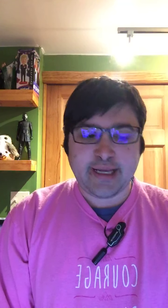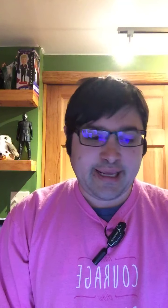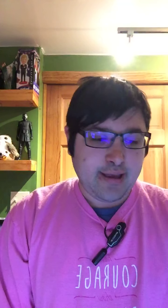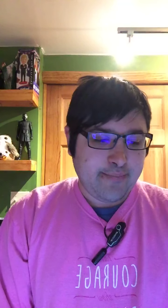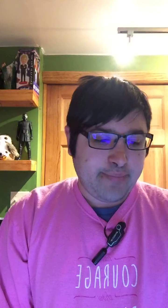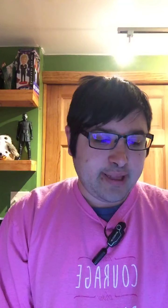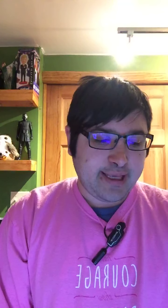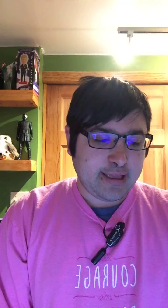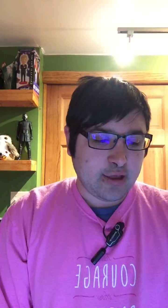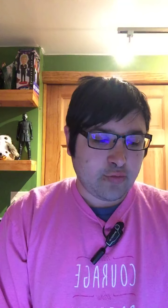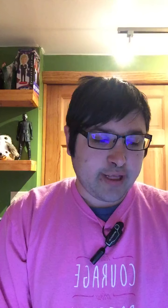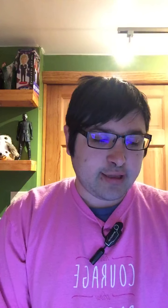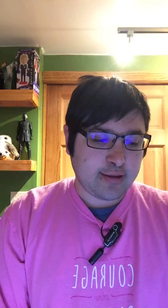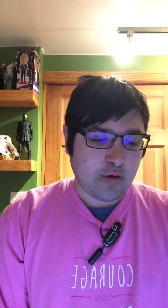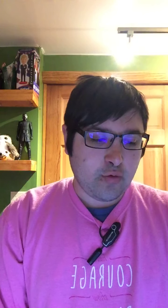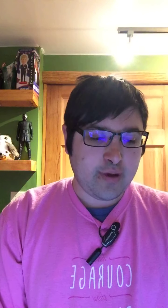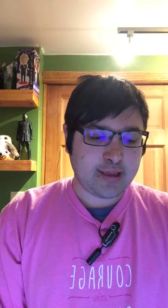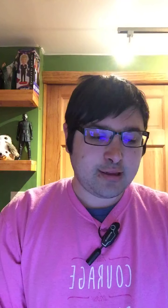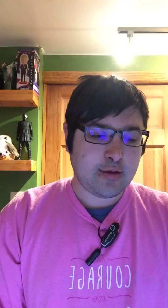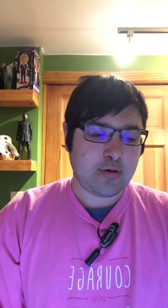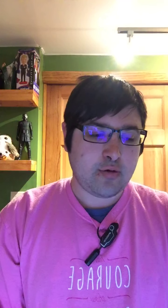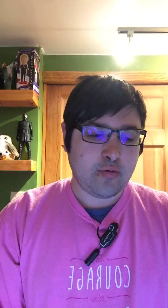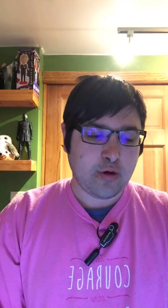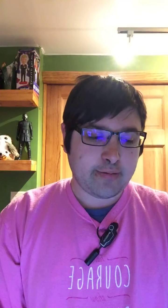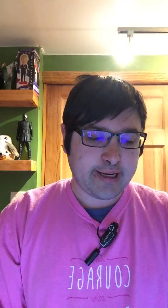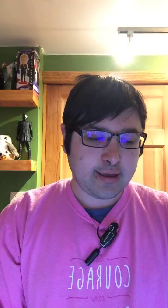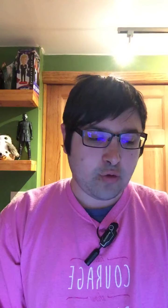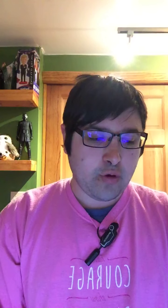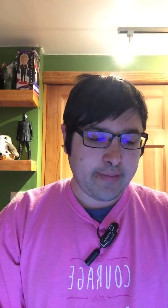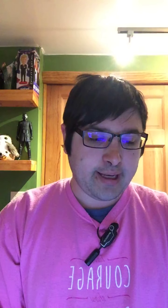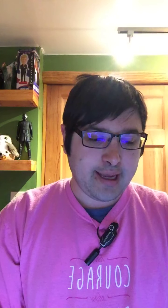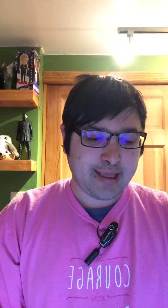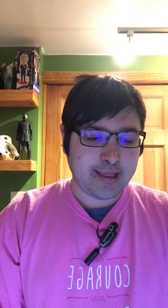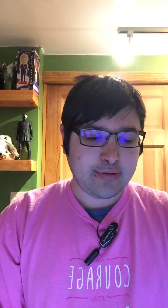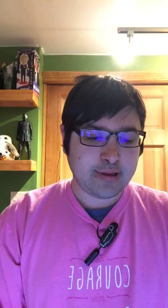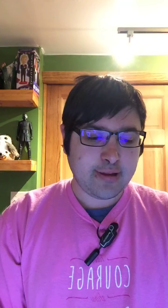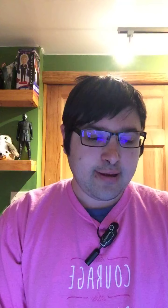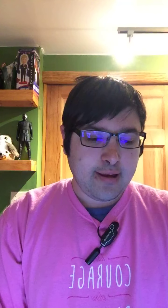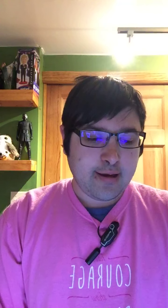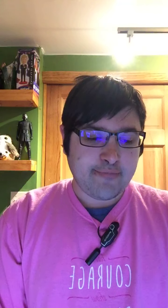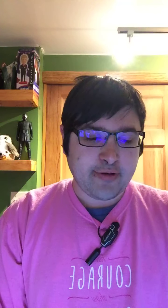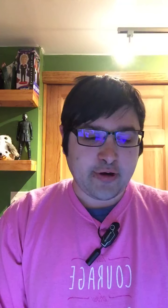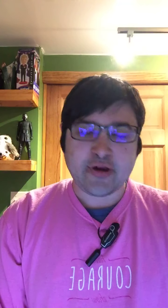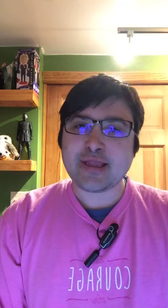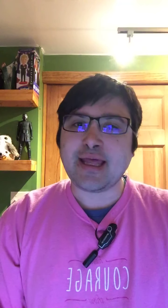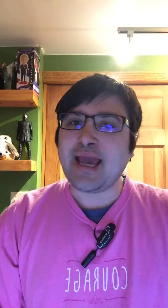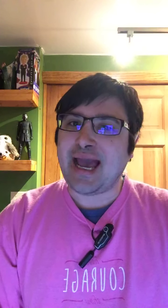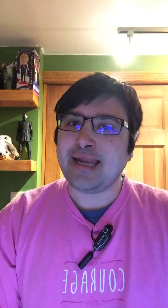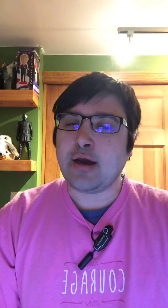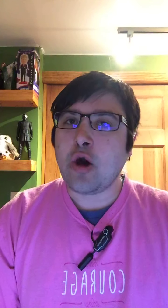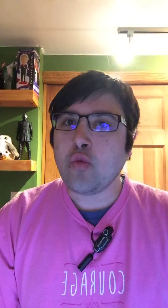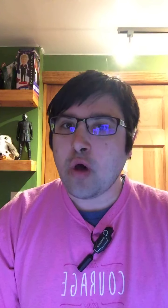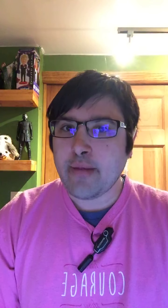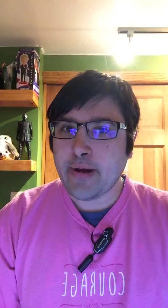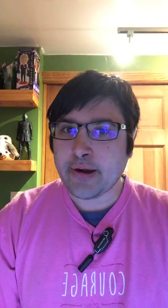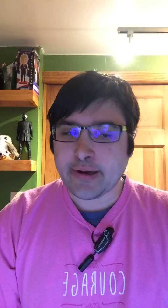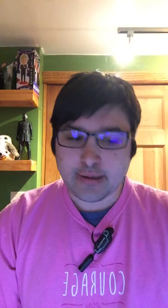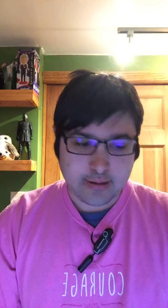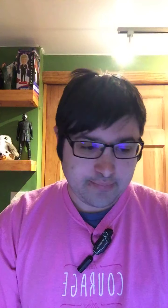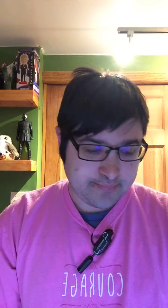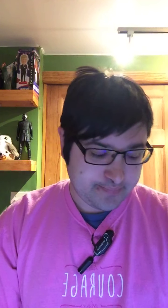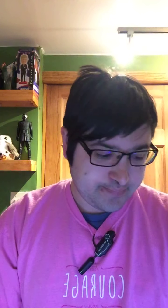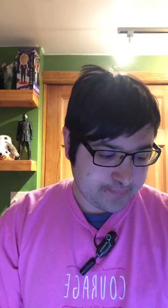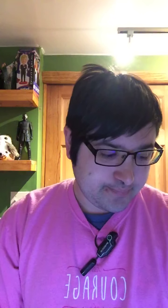Convertry police arrest West Warwick woman accused of arson at a